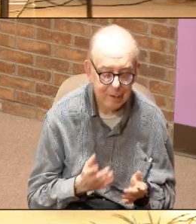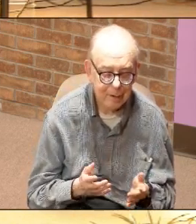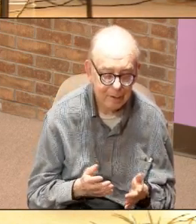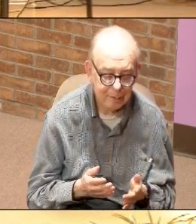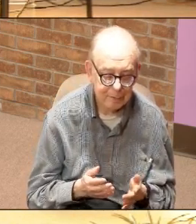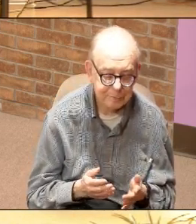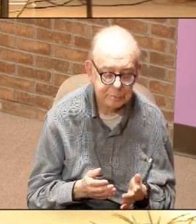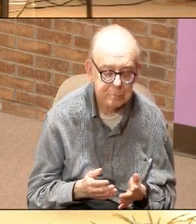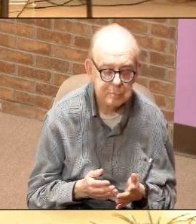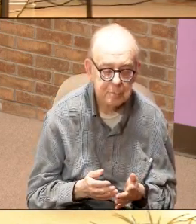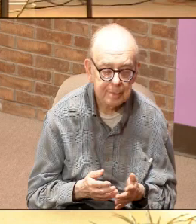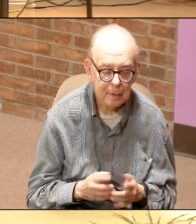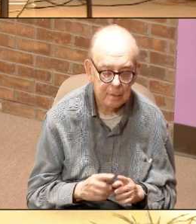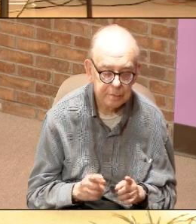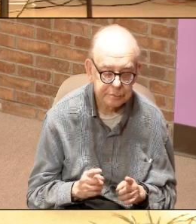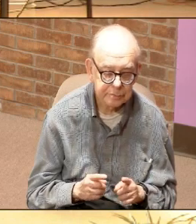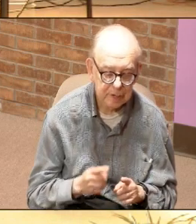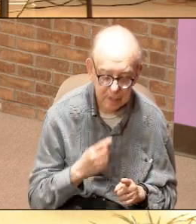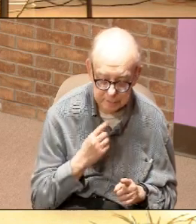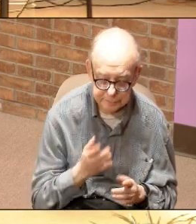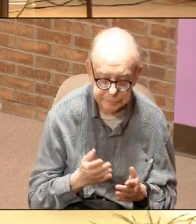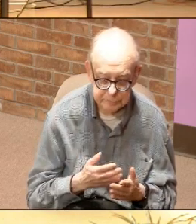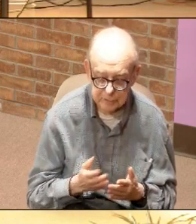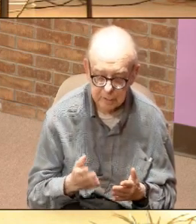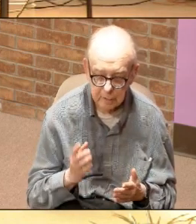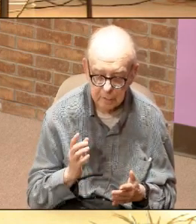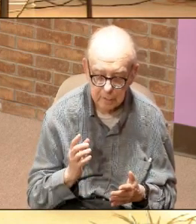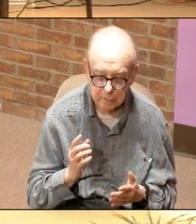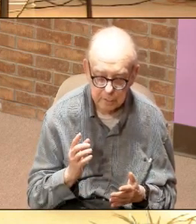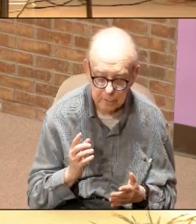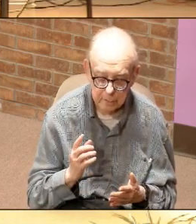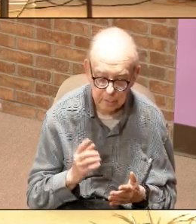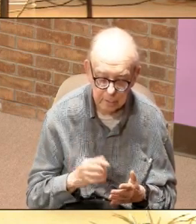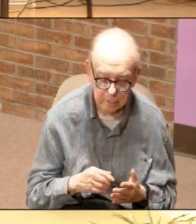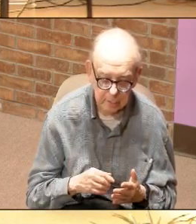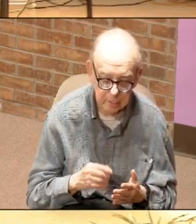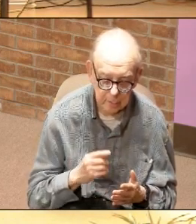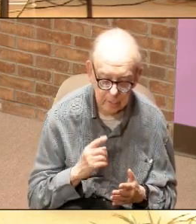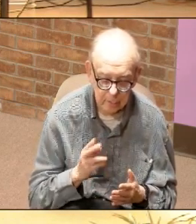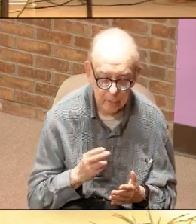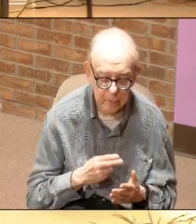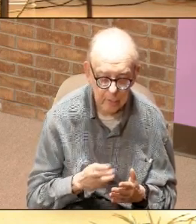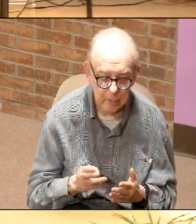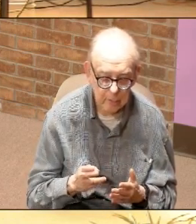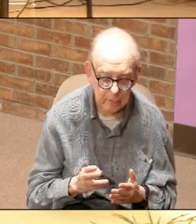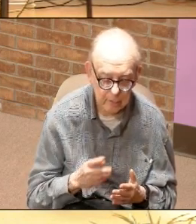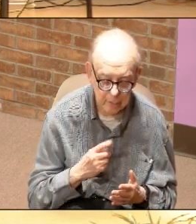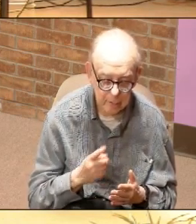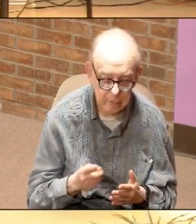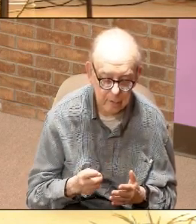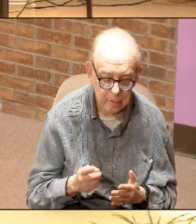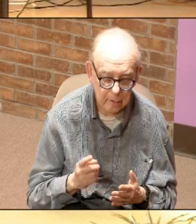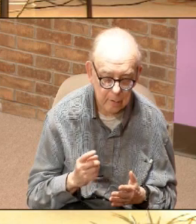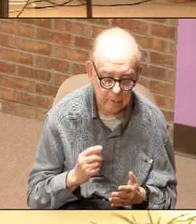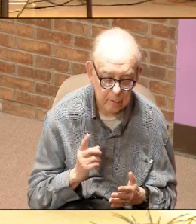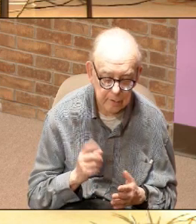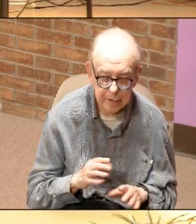stuff going on right now. But can I tell you what you really, but honestly, can I tell you what would